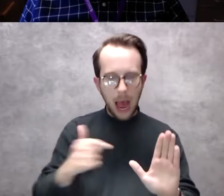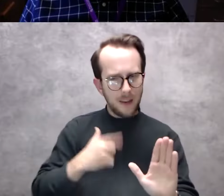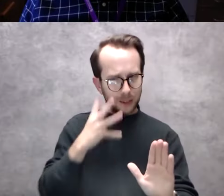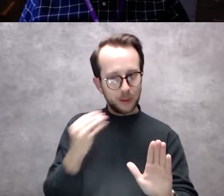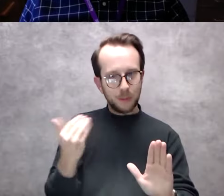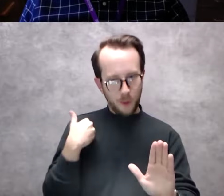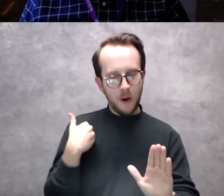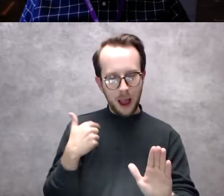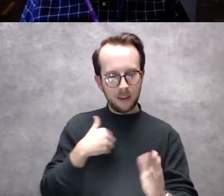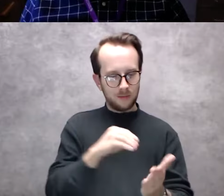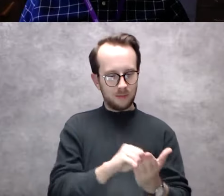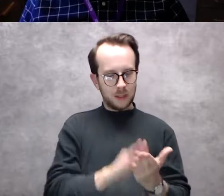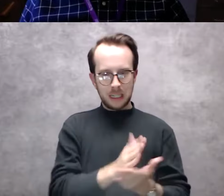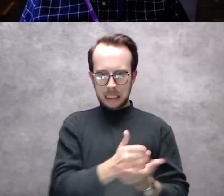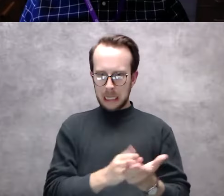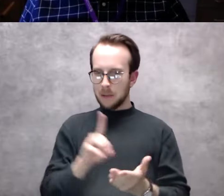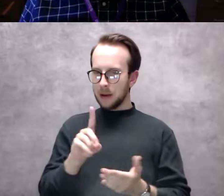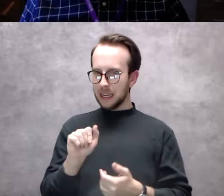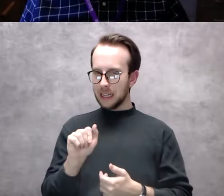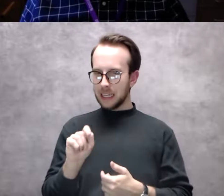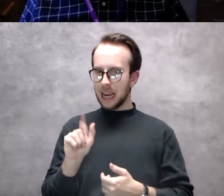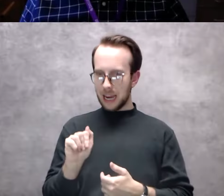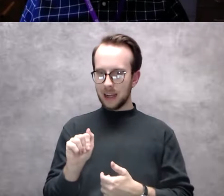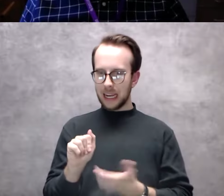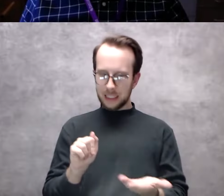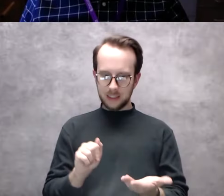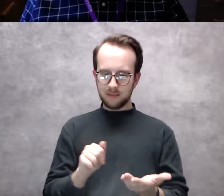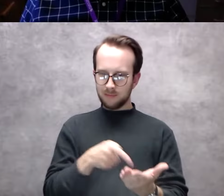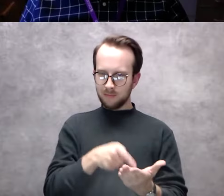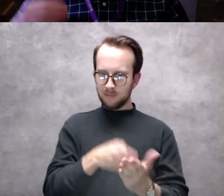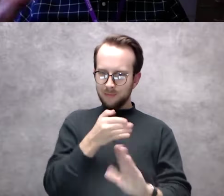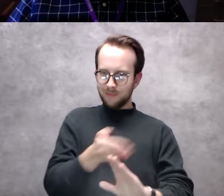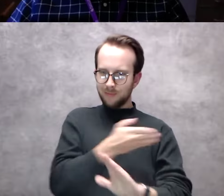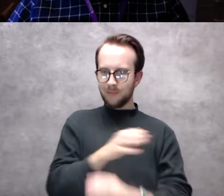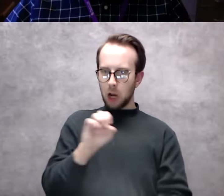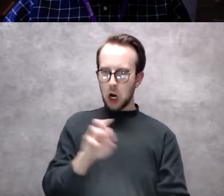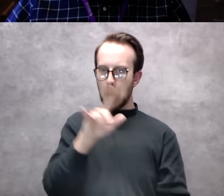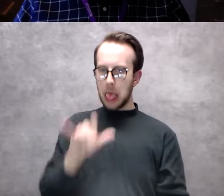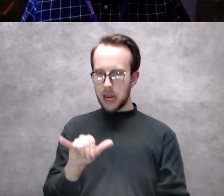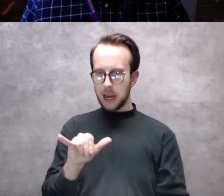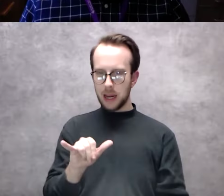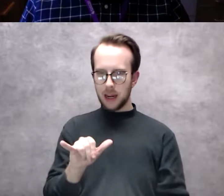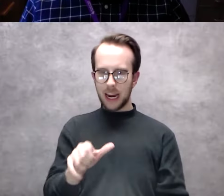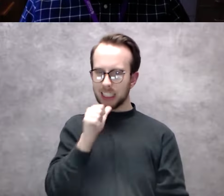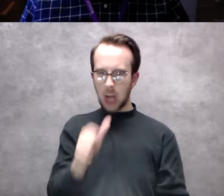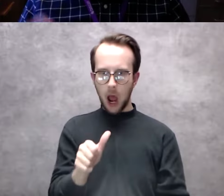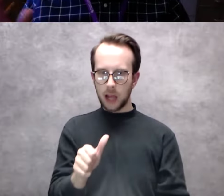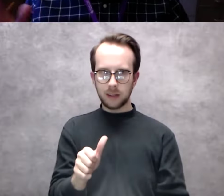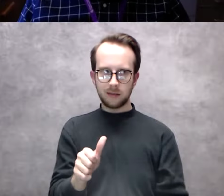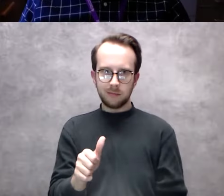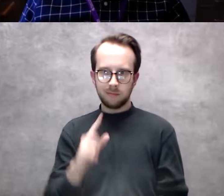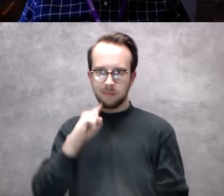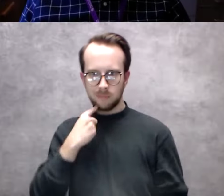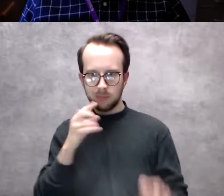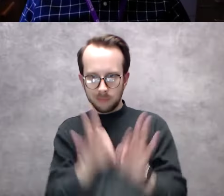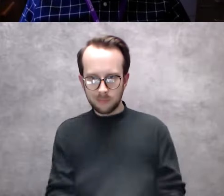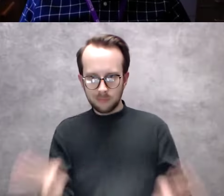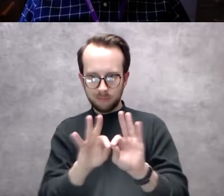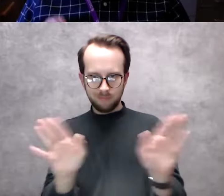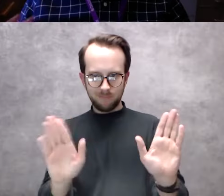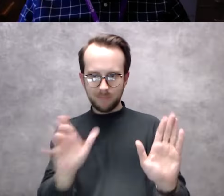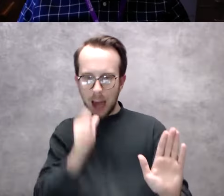some data that's, it's pilot data, it's preliminary, it's not, significant. I wouldn't, so you